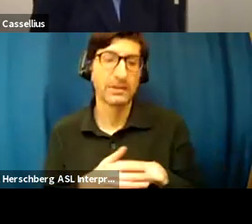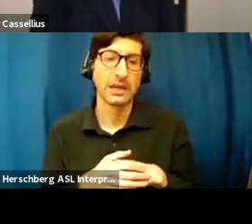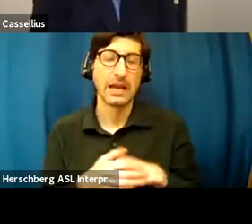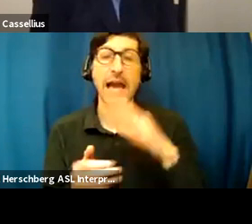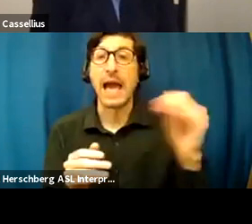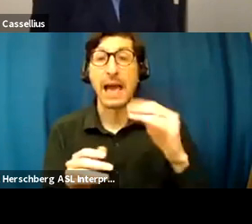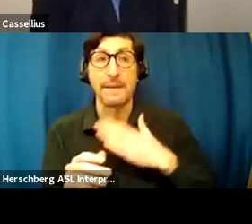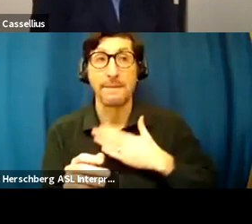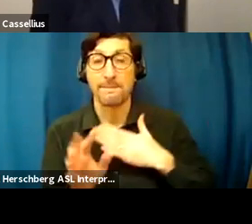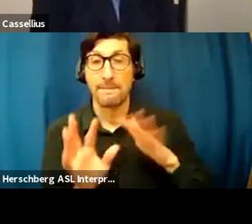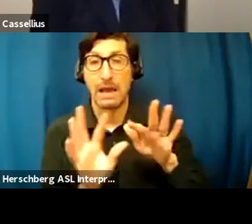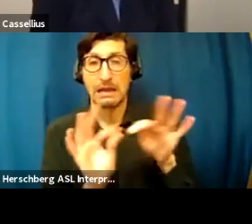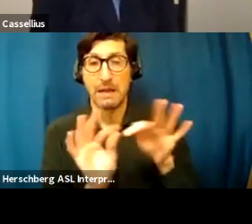that